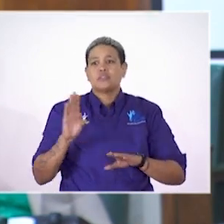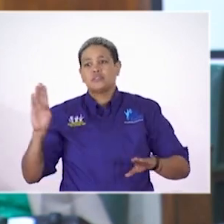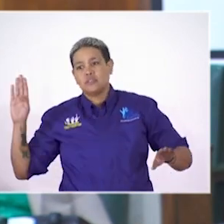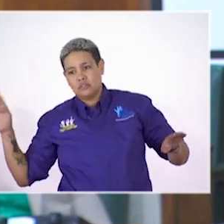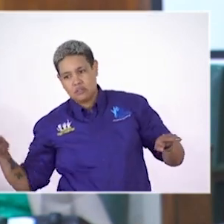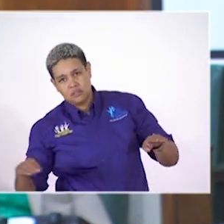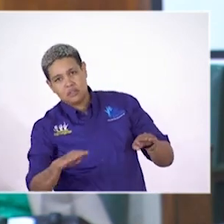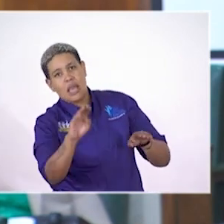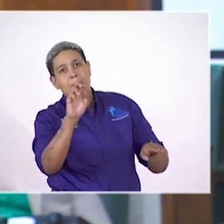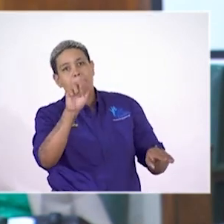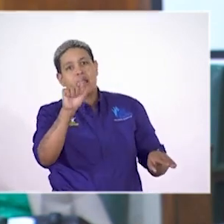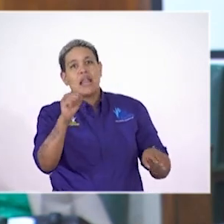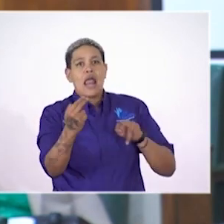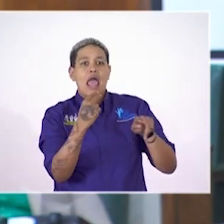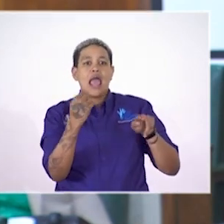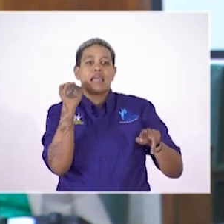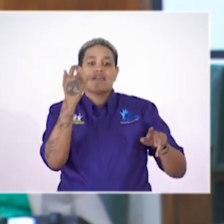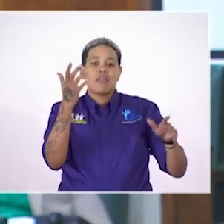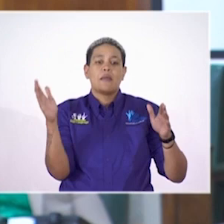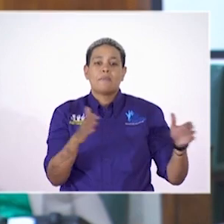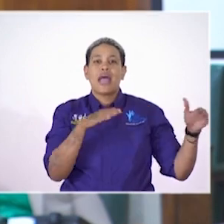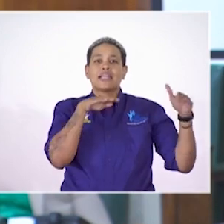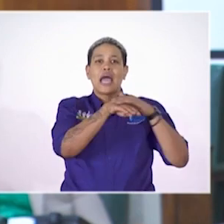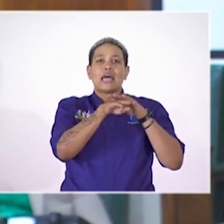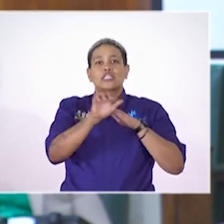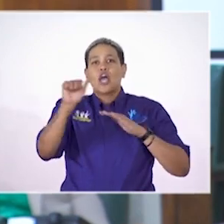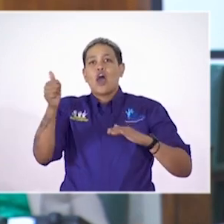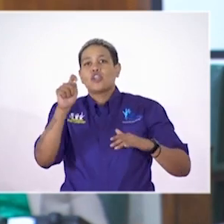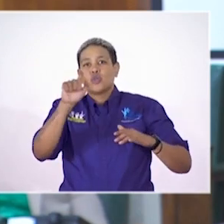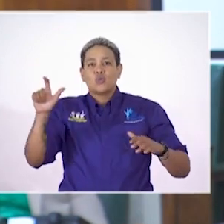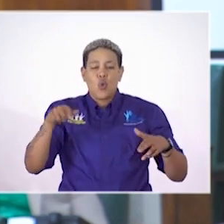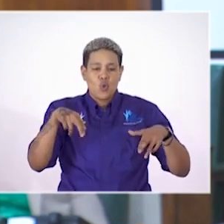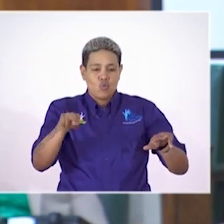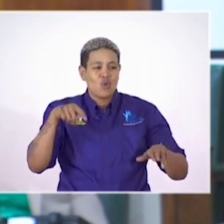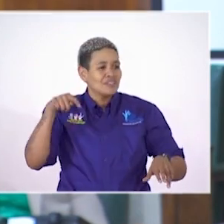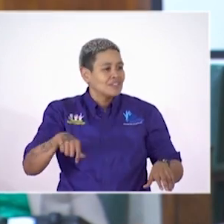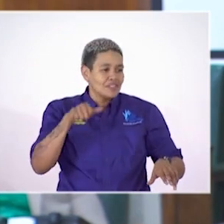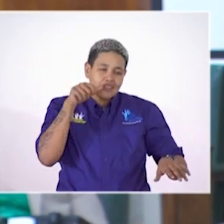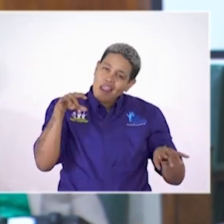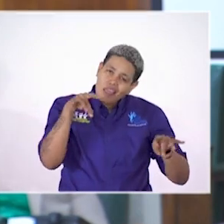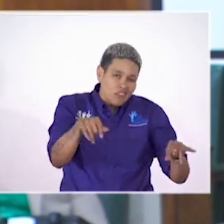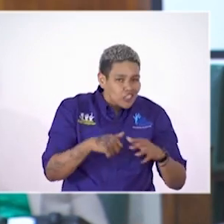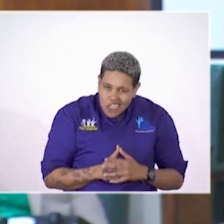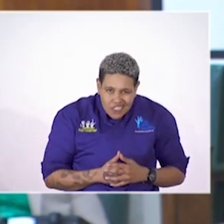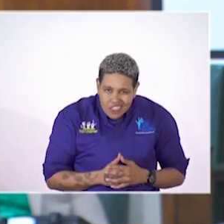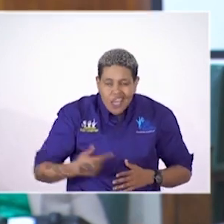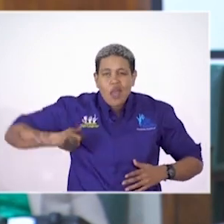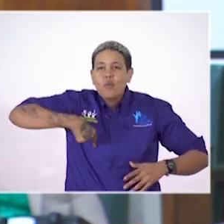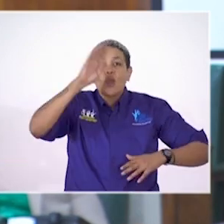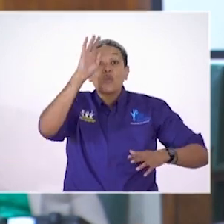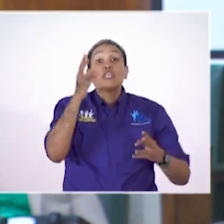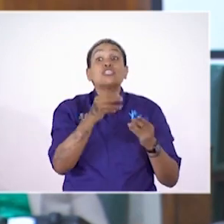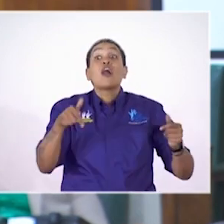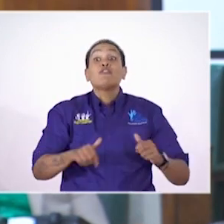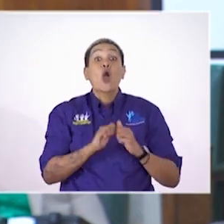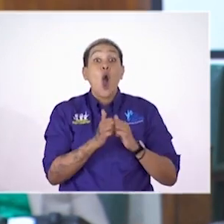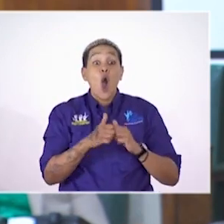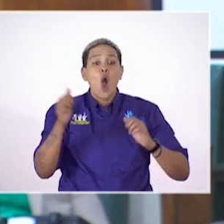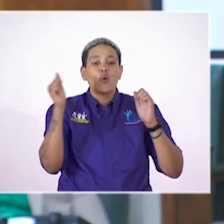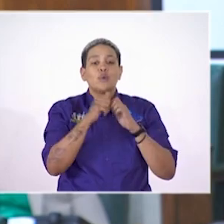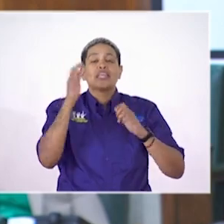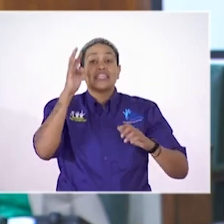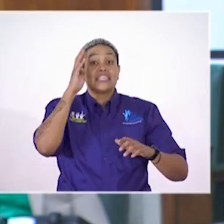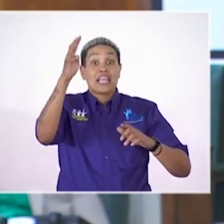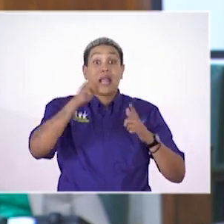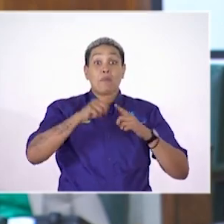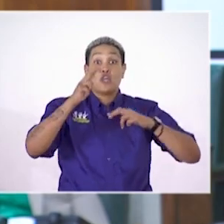Highway if they intend to access the other toll road. This is inefficient, and we will resolve this with the design